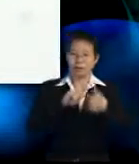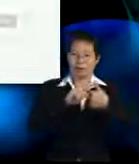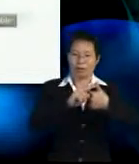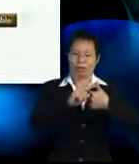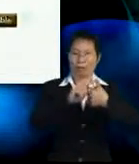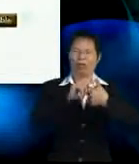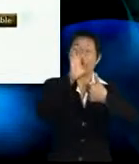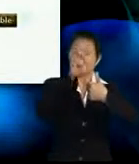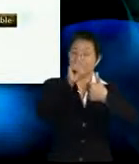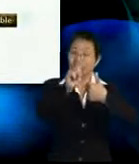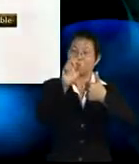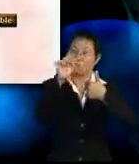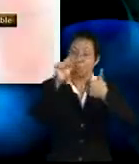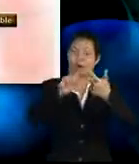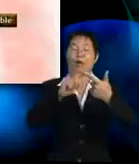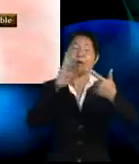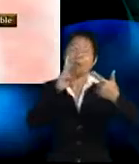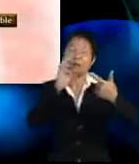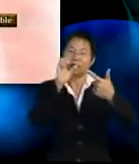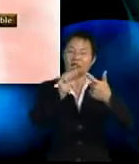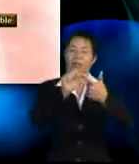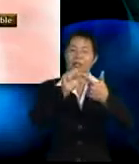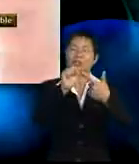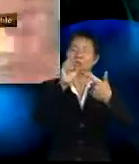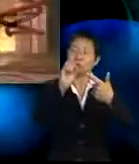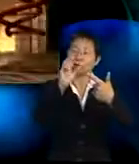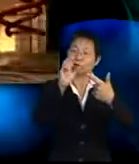fat-soluble and water-soluble.